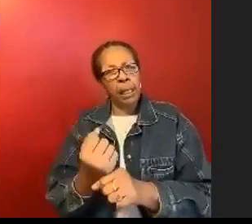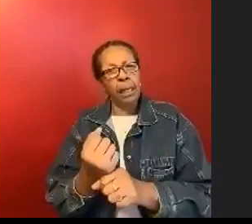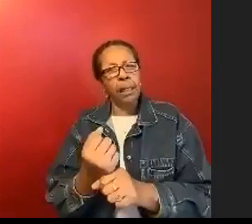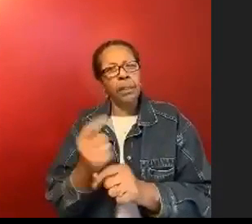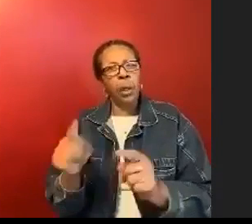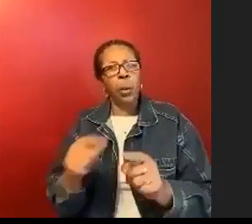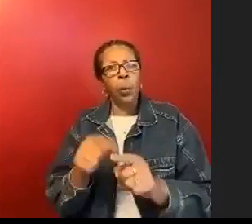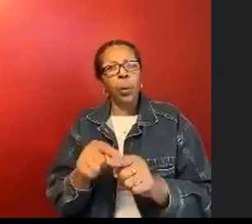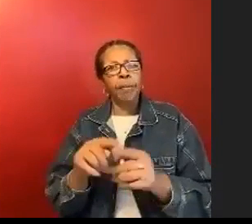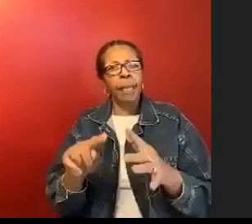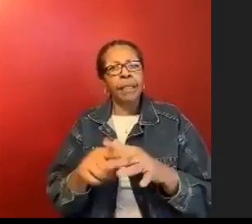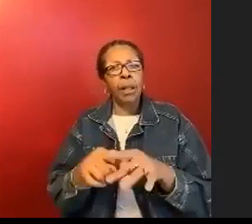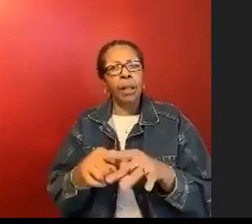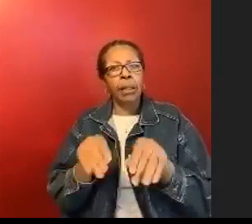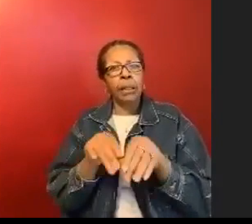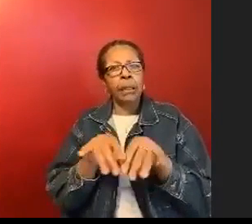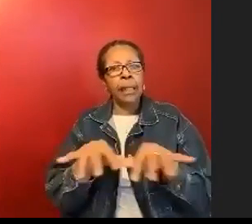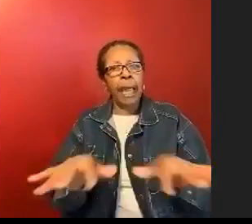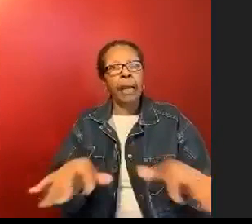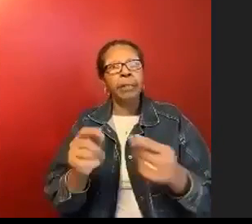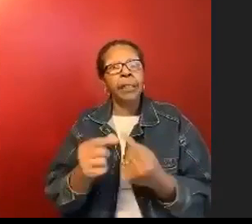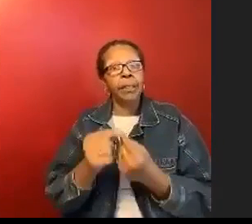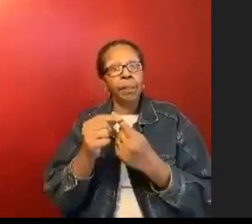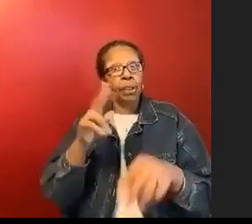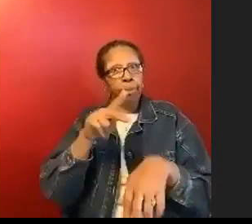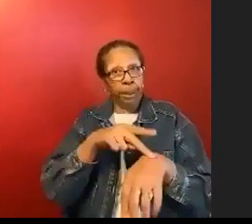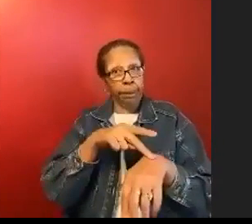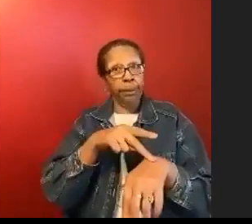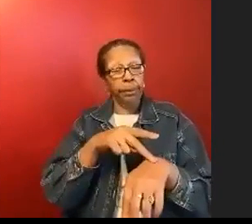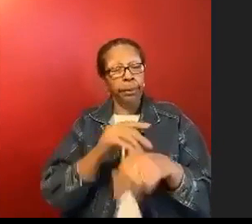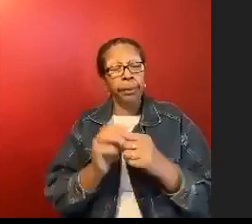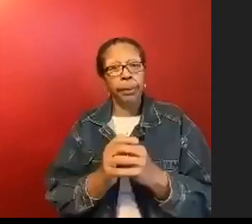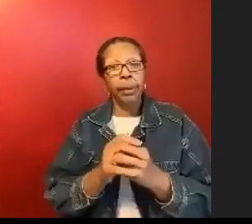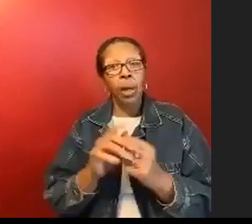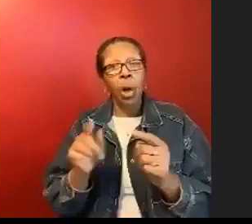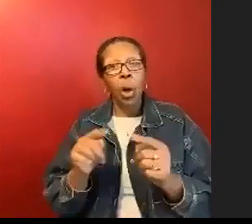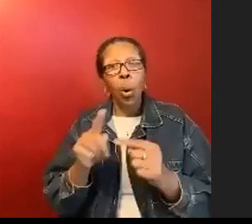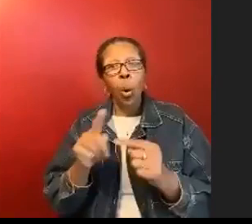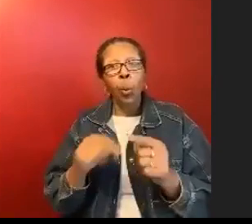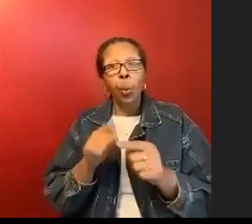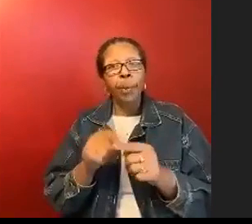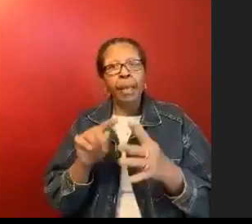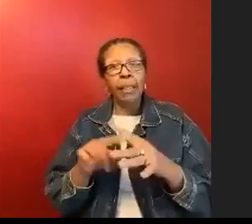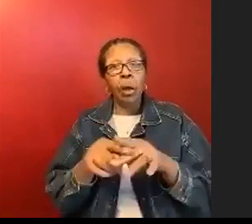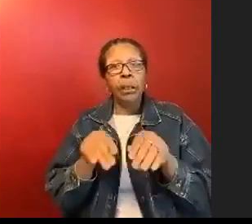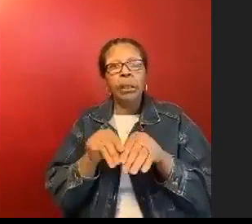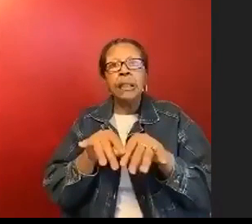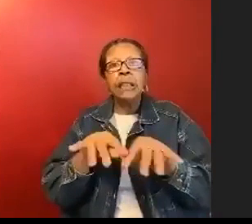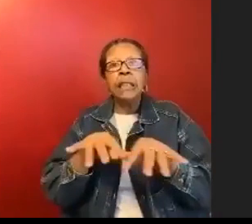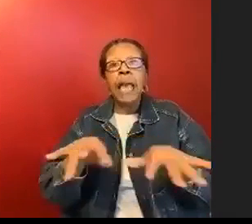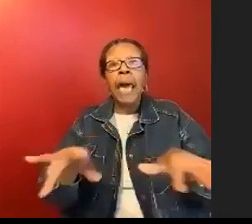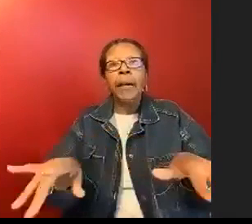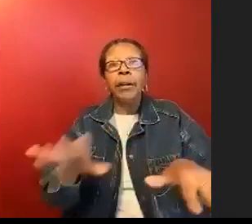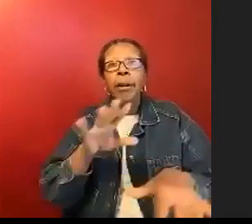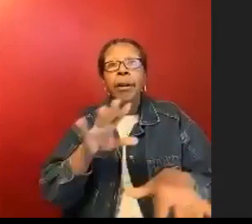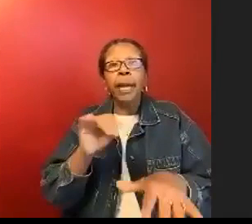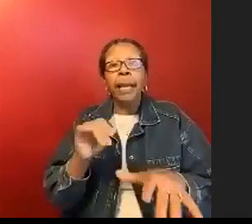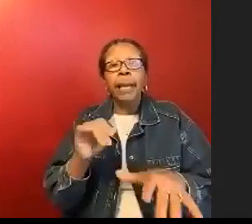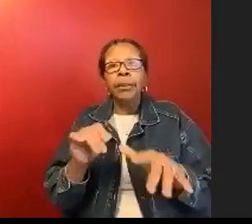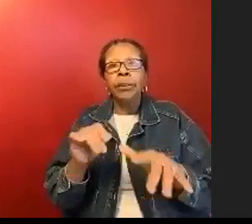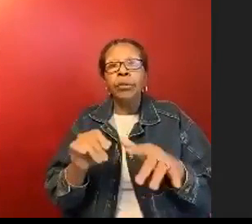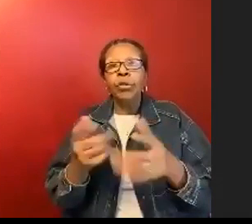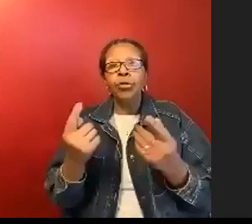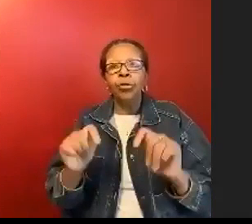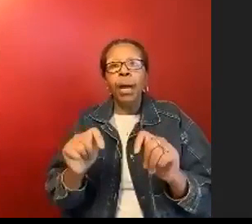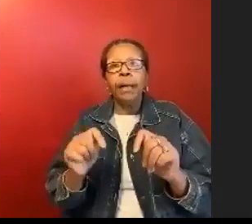scatter, especially Peter, the leader, when they started to scatter and to run for their lives,